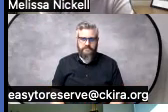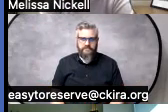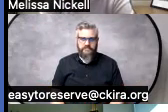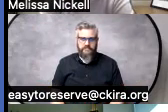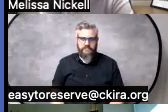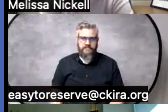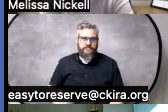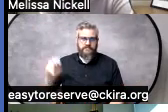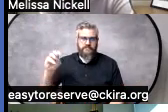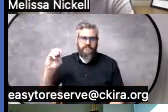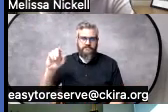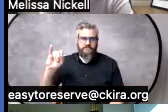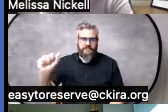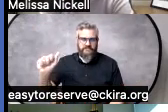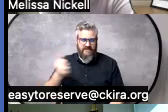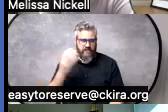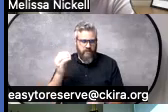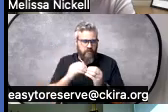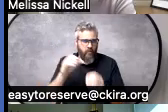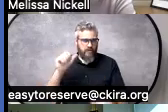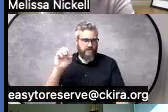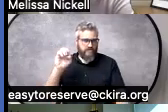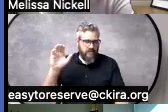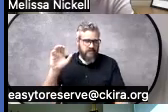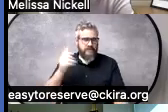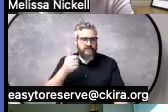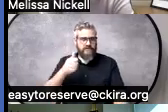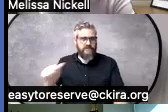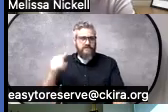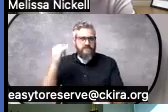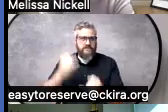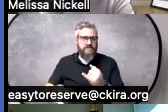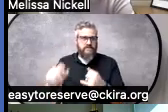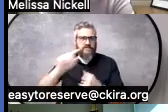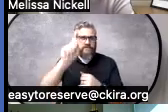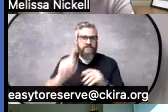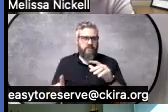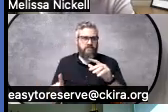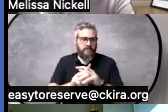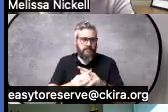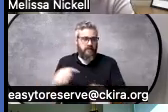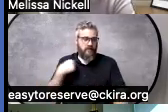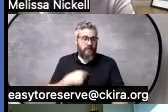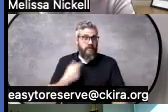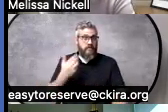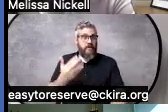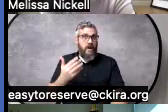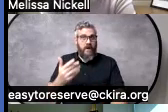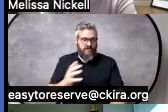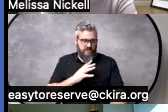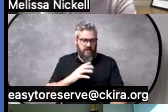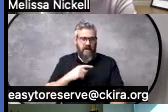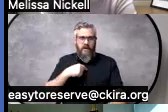Well, we'll give it just a few more seconds and see if we have any last questions that pop up. And while we wait for that, I'll just mention